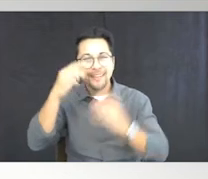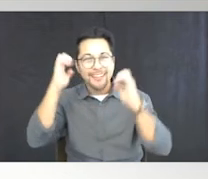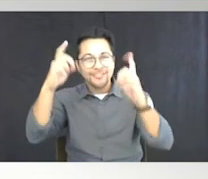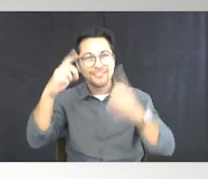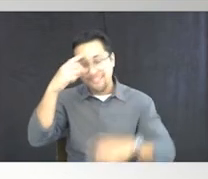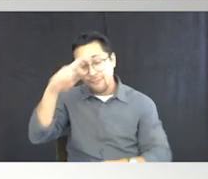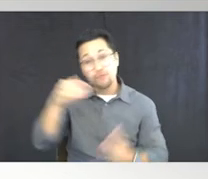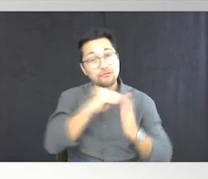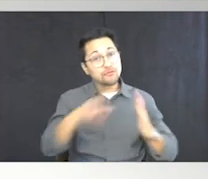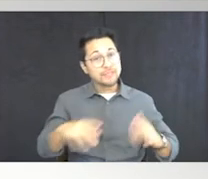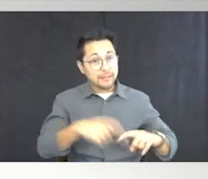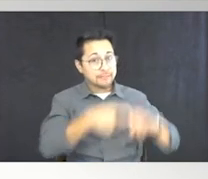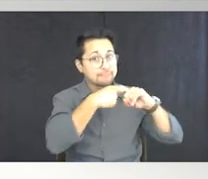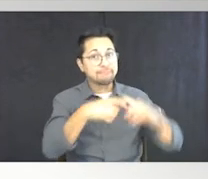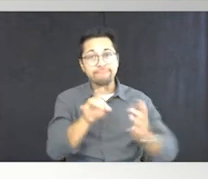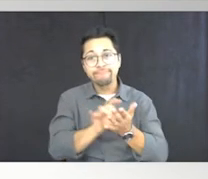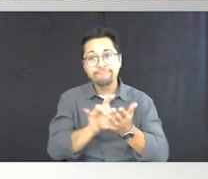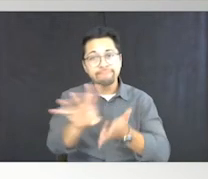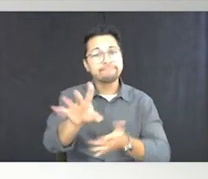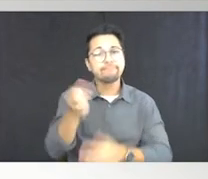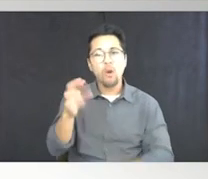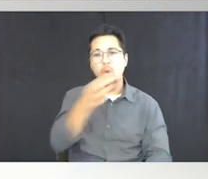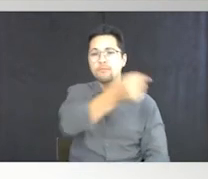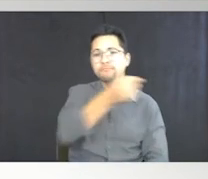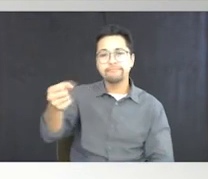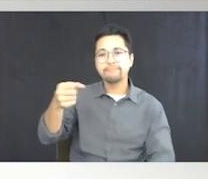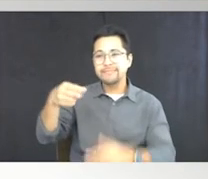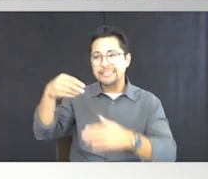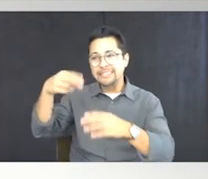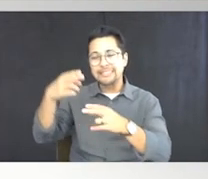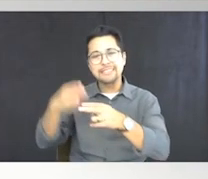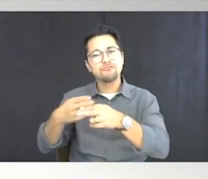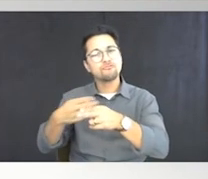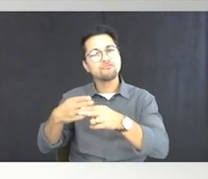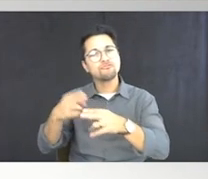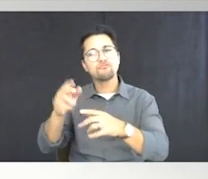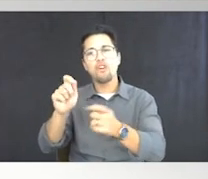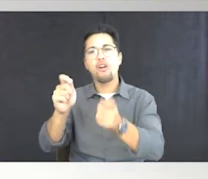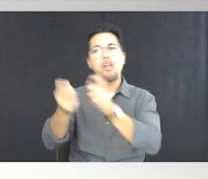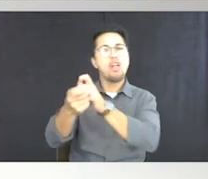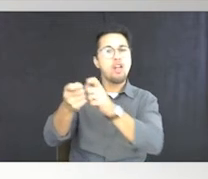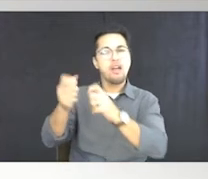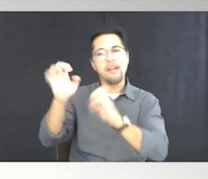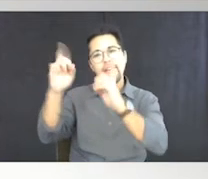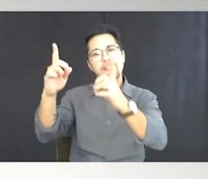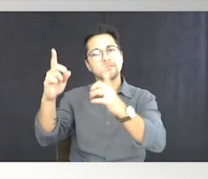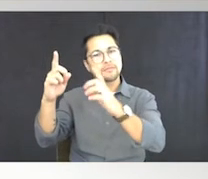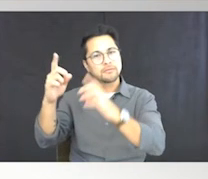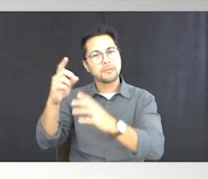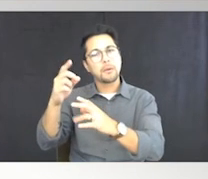who are suspended, expelled, or placed in an interim alternative educational placement.